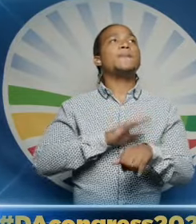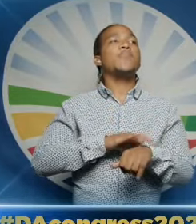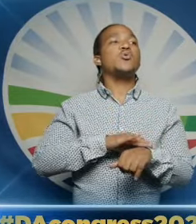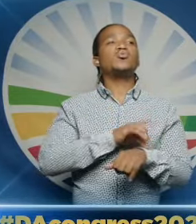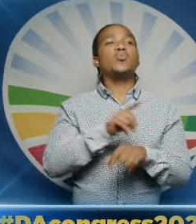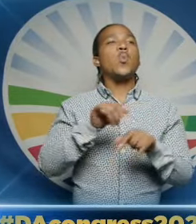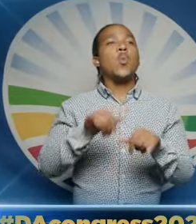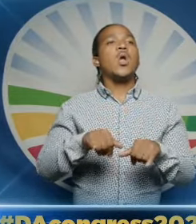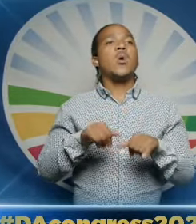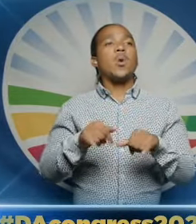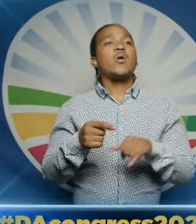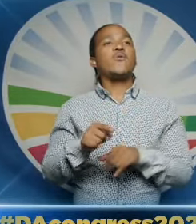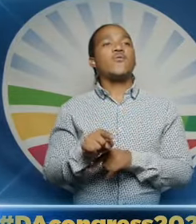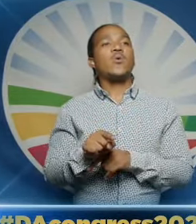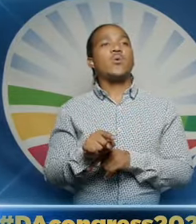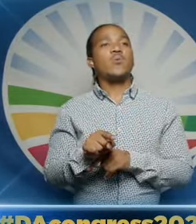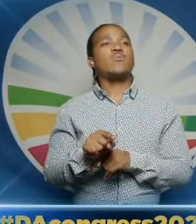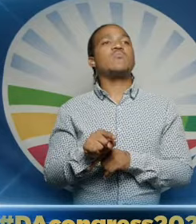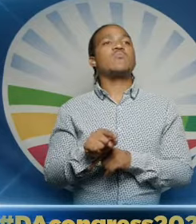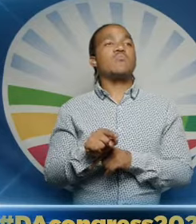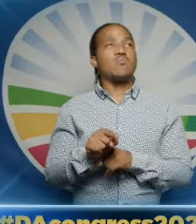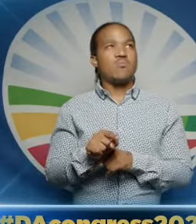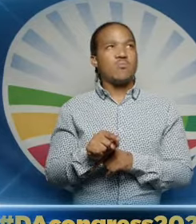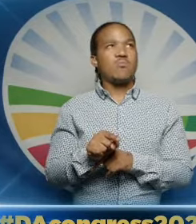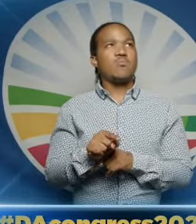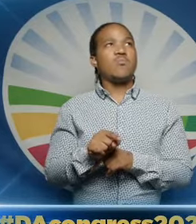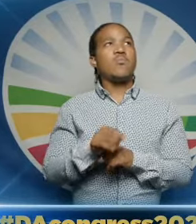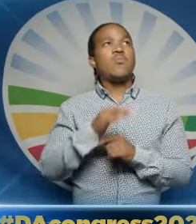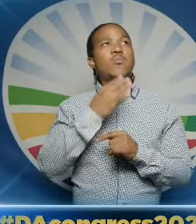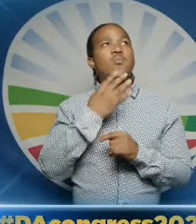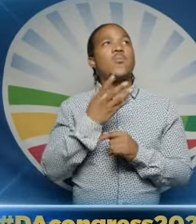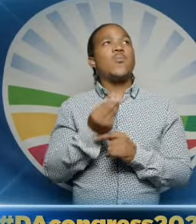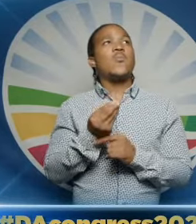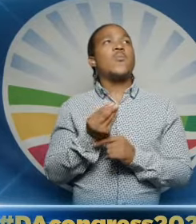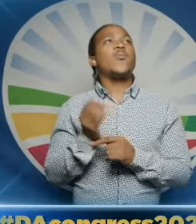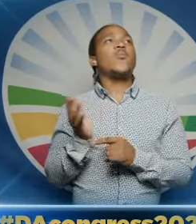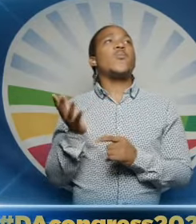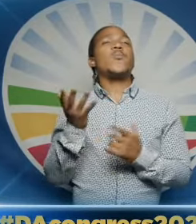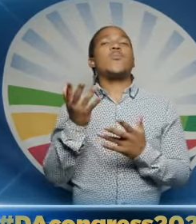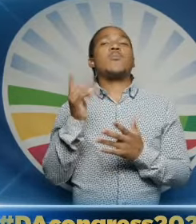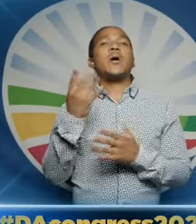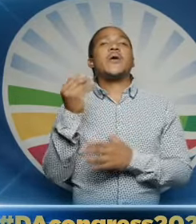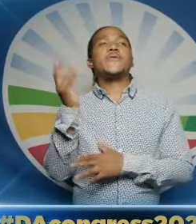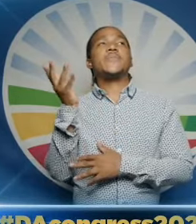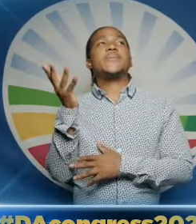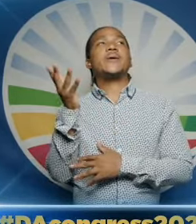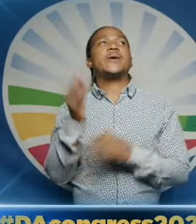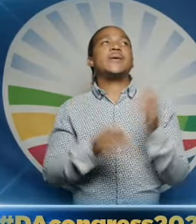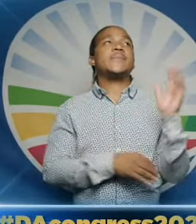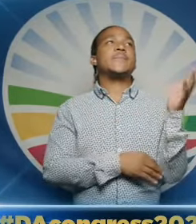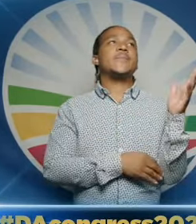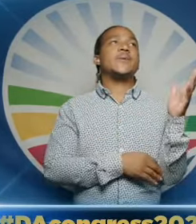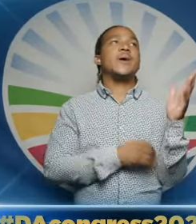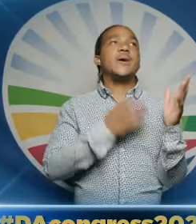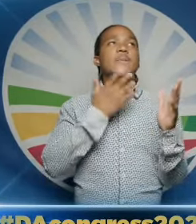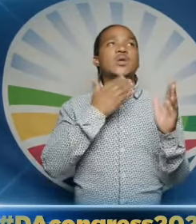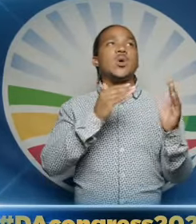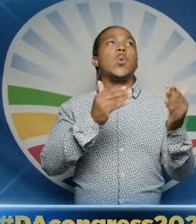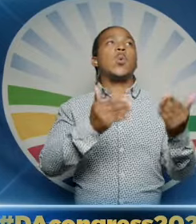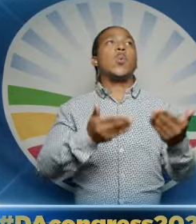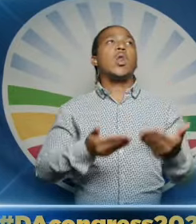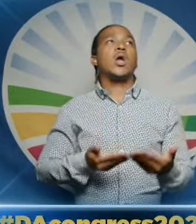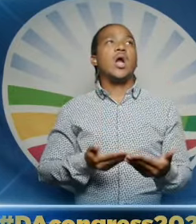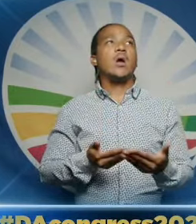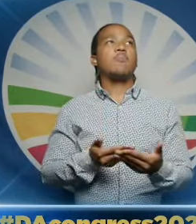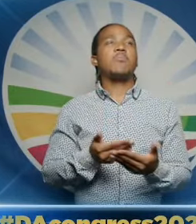been waiting for. We are now going to proceed with our federal leader candidate speeches. So please welcome to the stage our